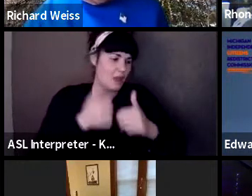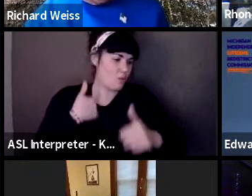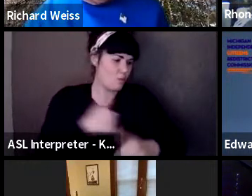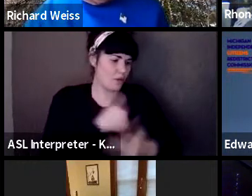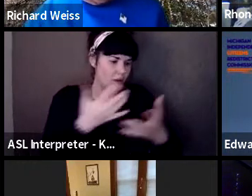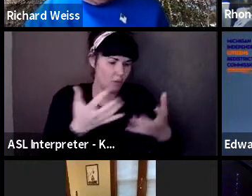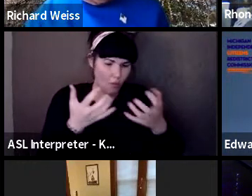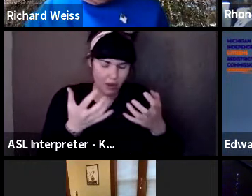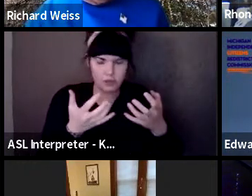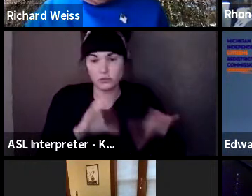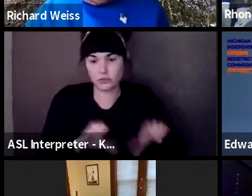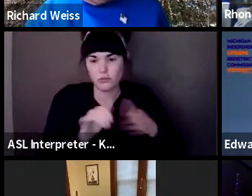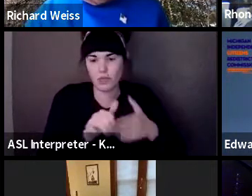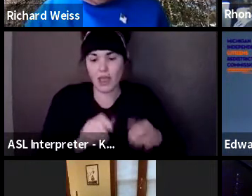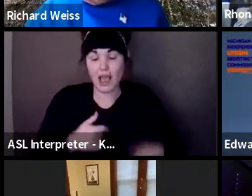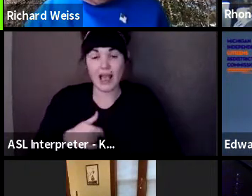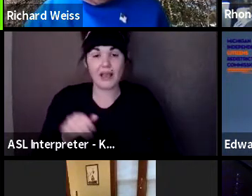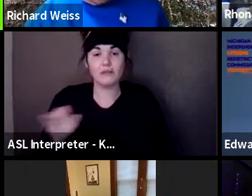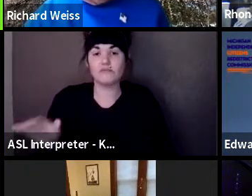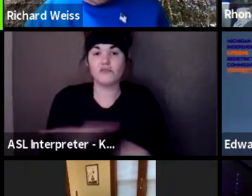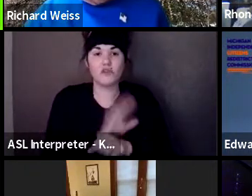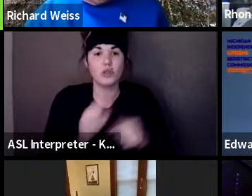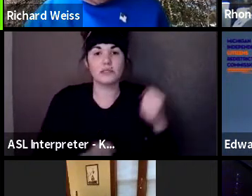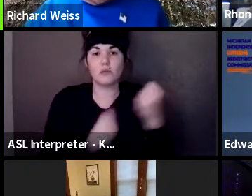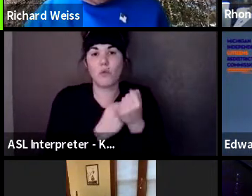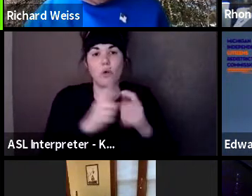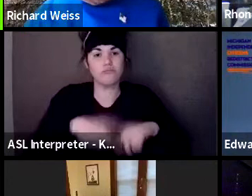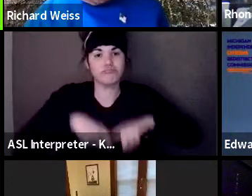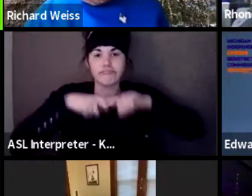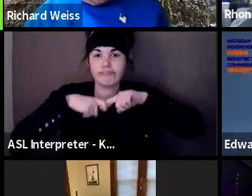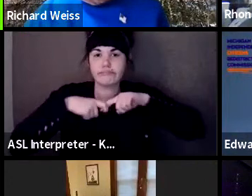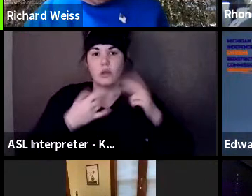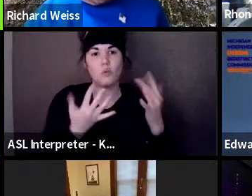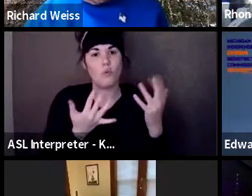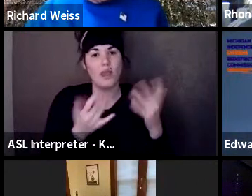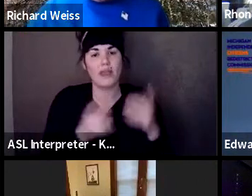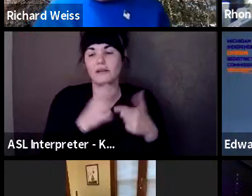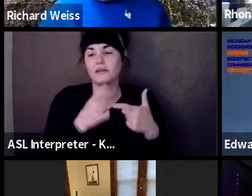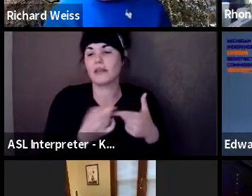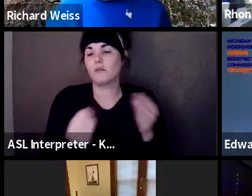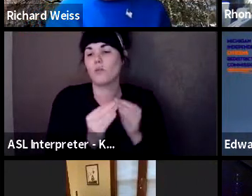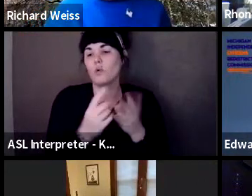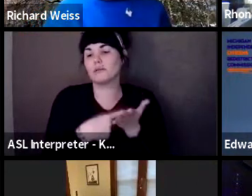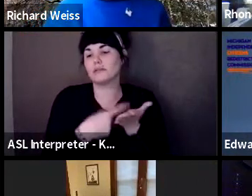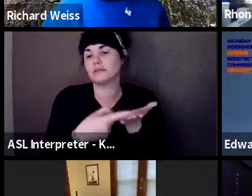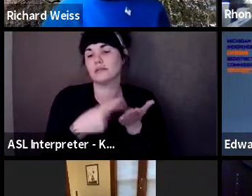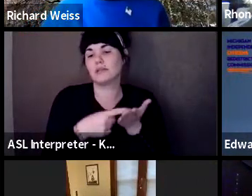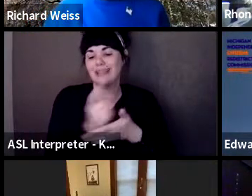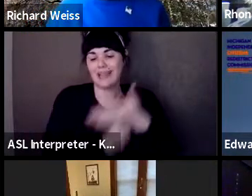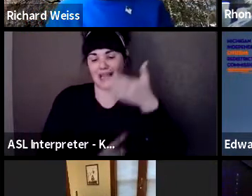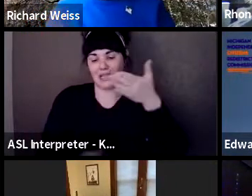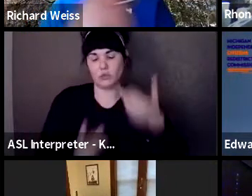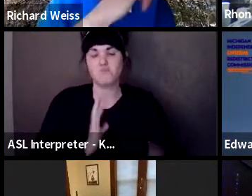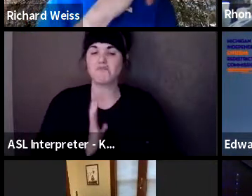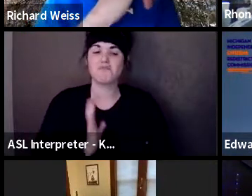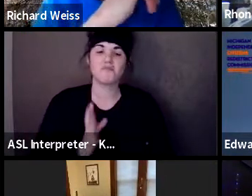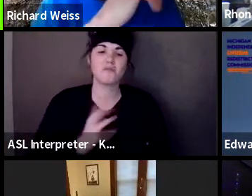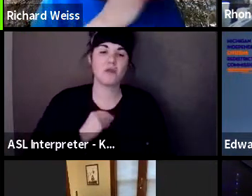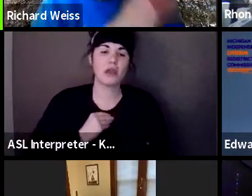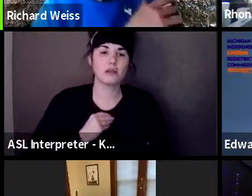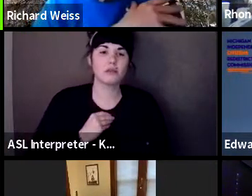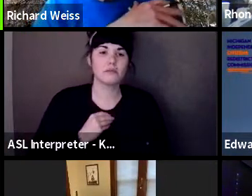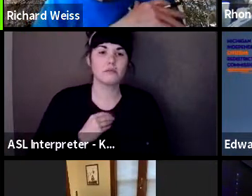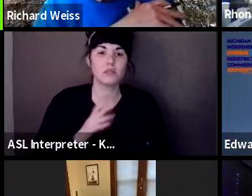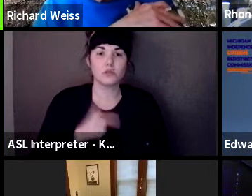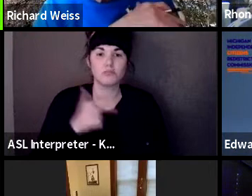And I fully support waiting until and having the discussion next week. That's fine. I yield